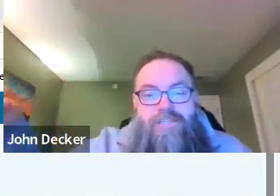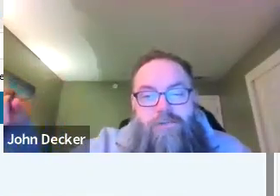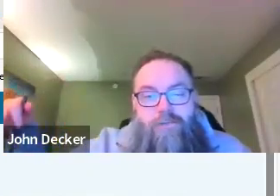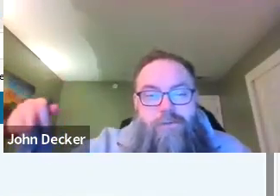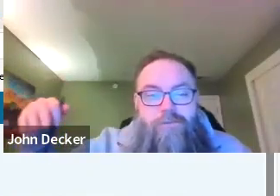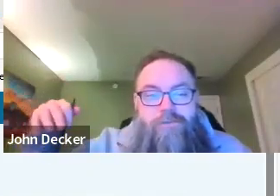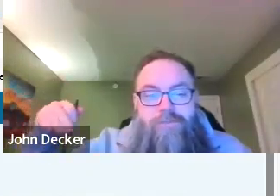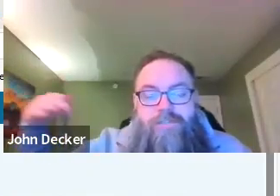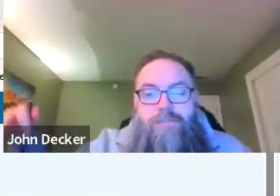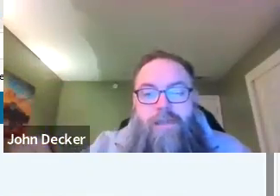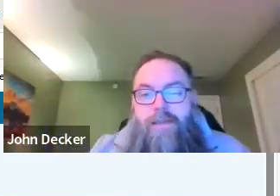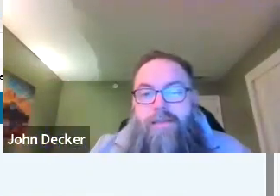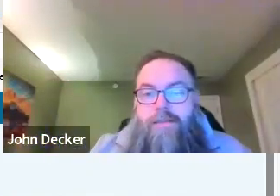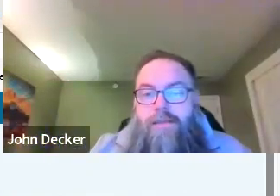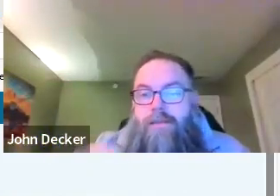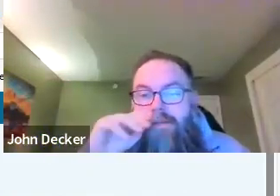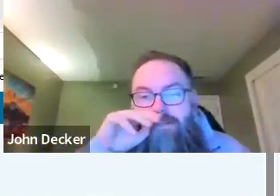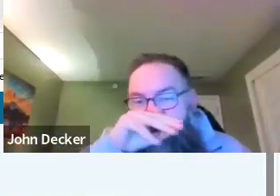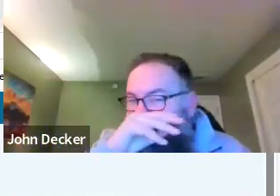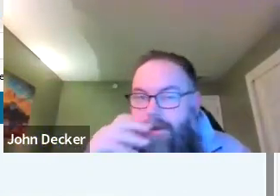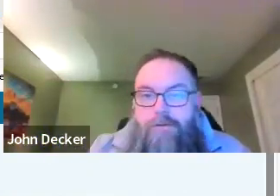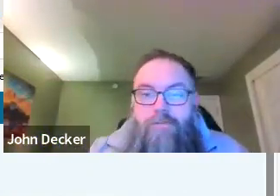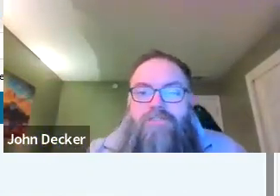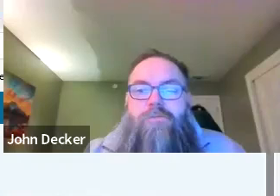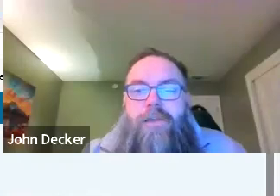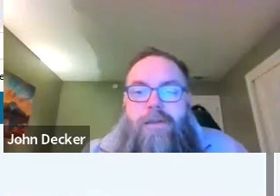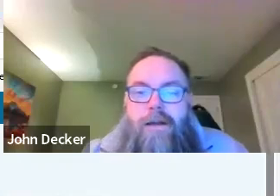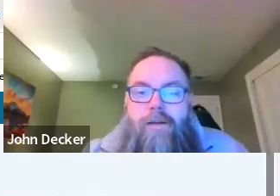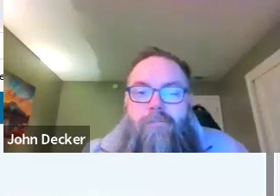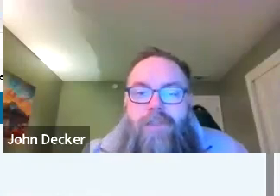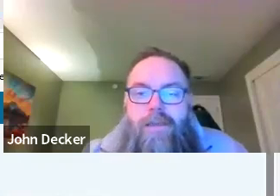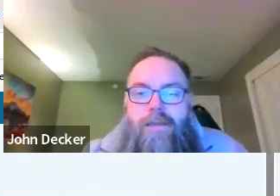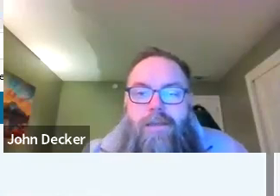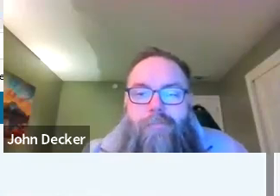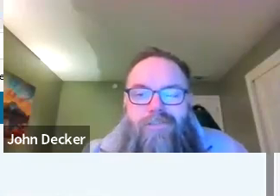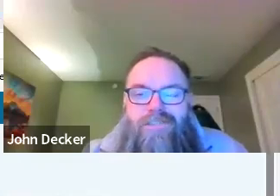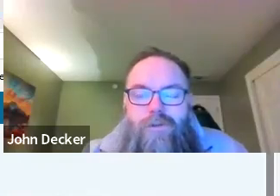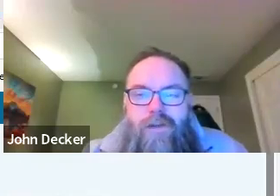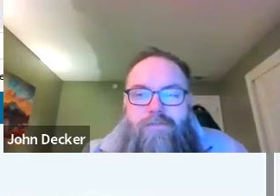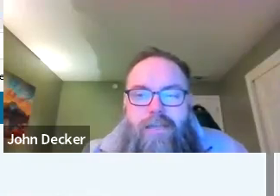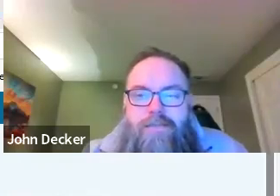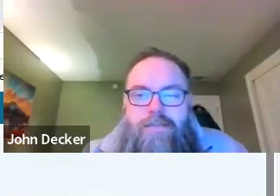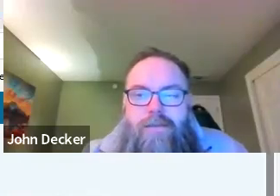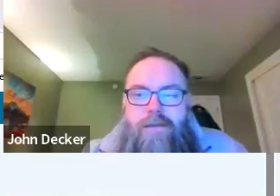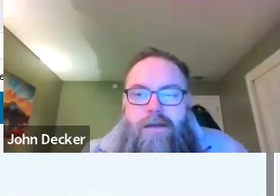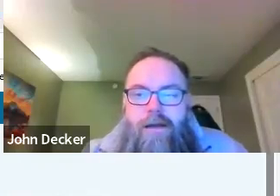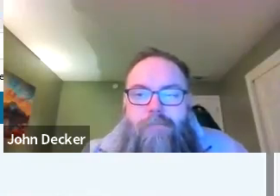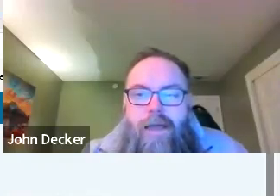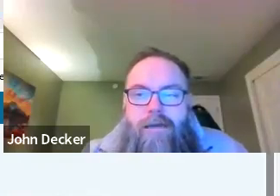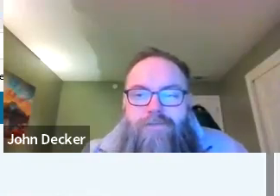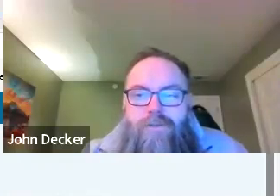an invitation for you to participate in the service provider directory within, I believe it's 45